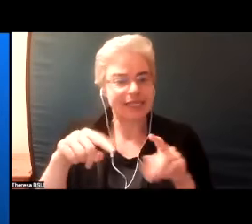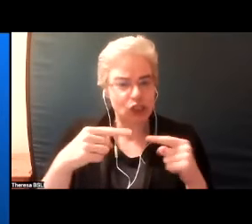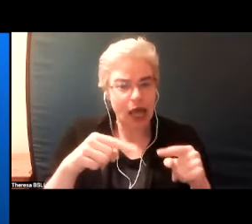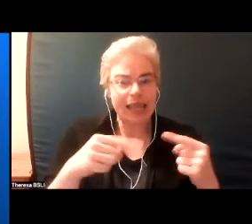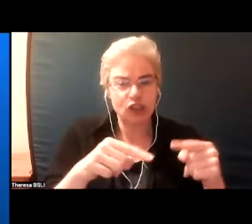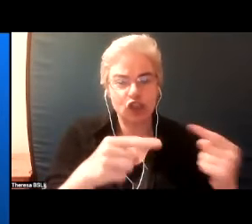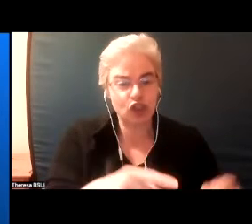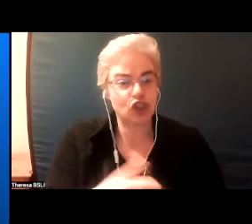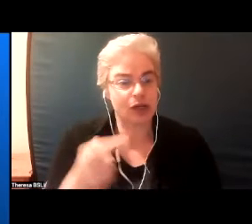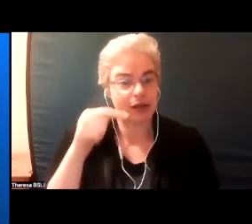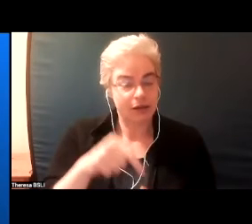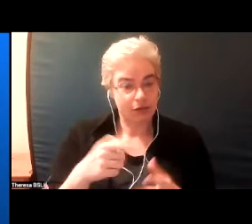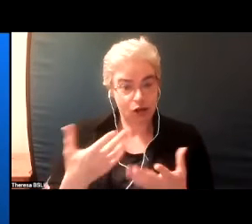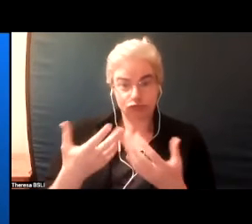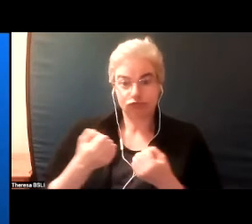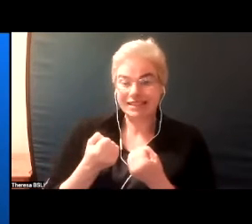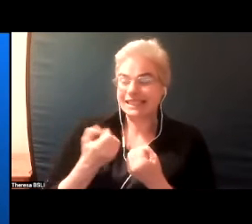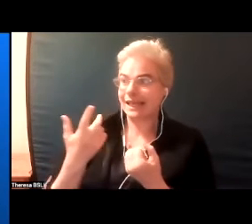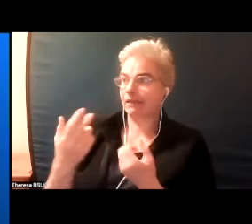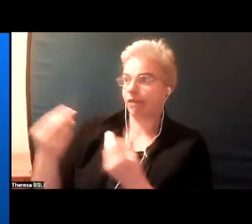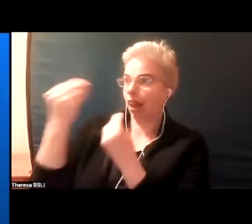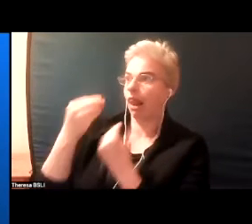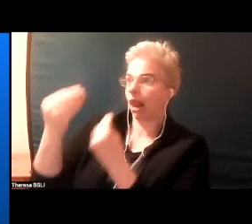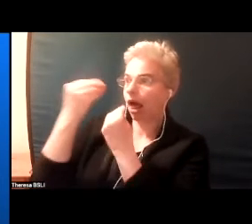challenging received wisdom.